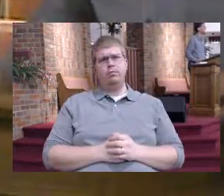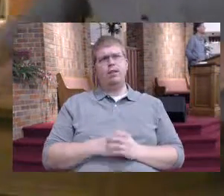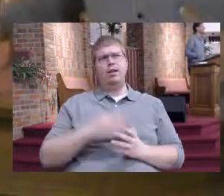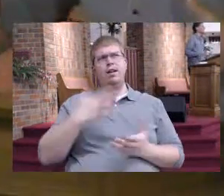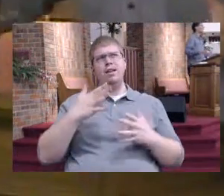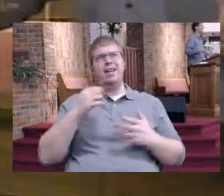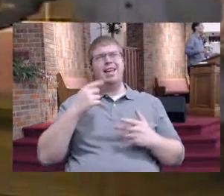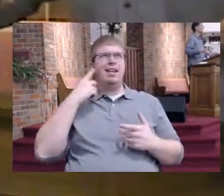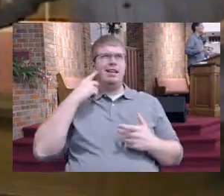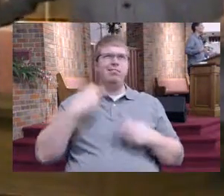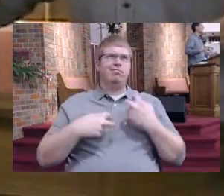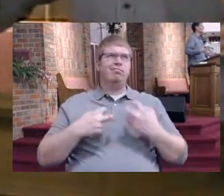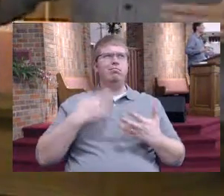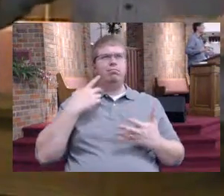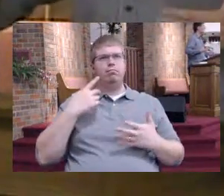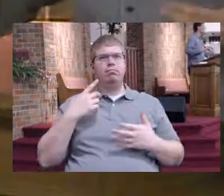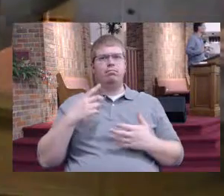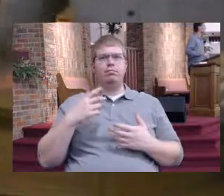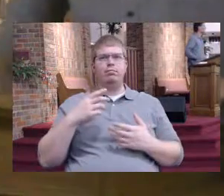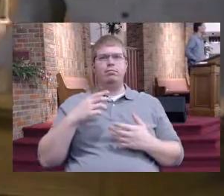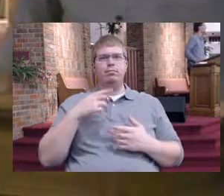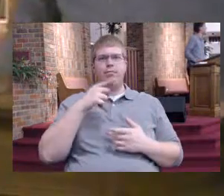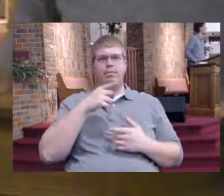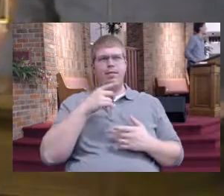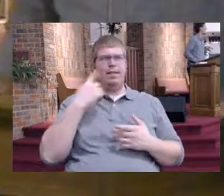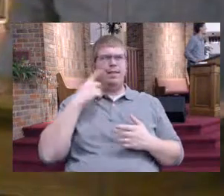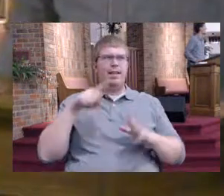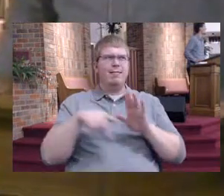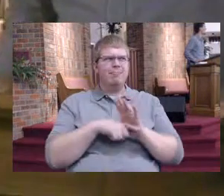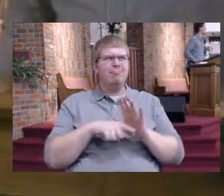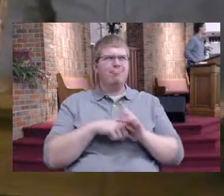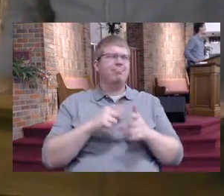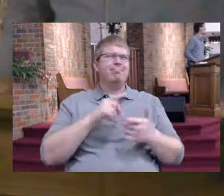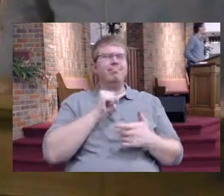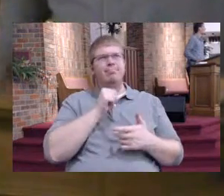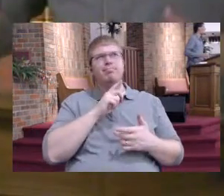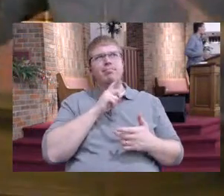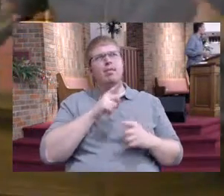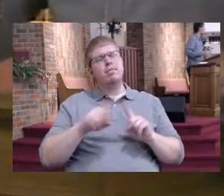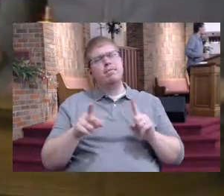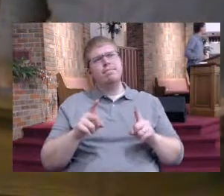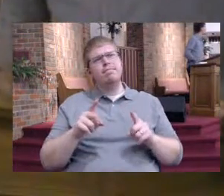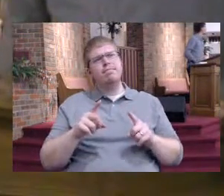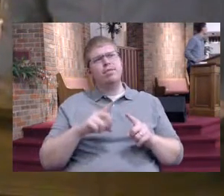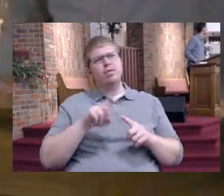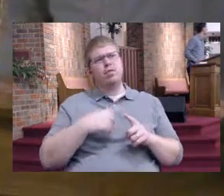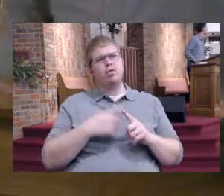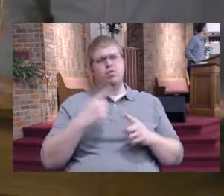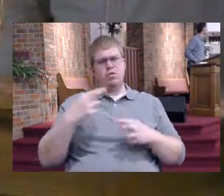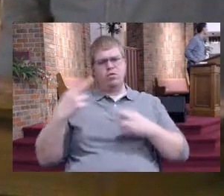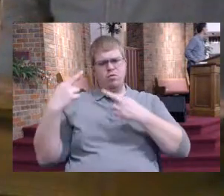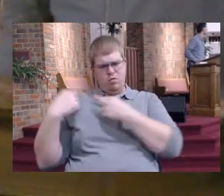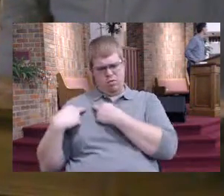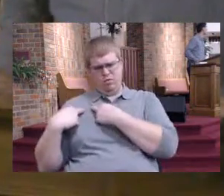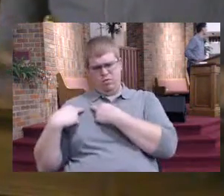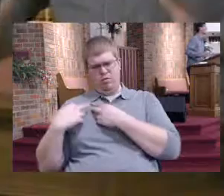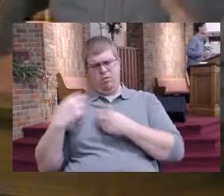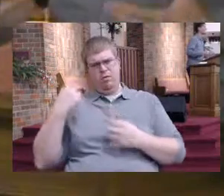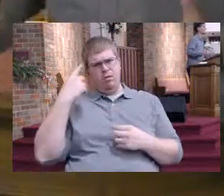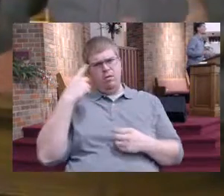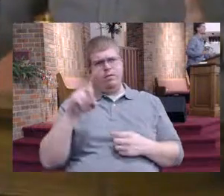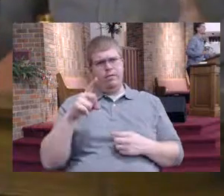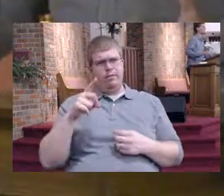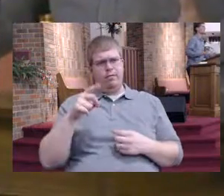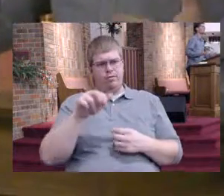but the truth is, when you are really responsible for, you know, the